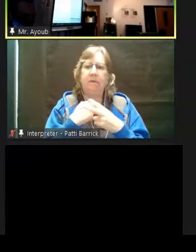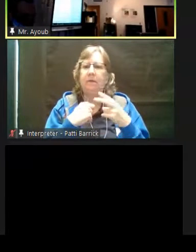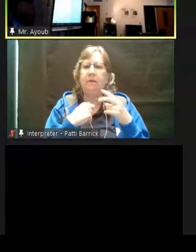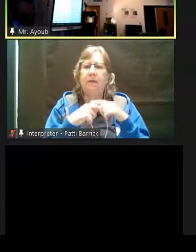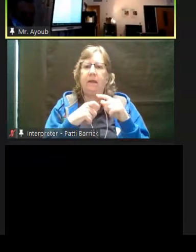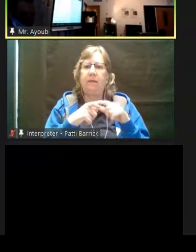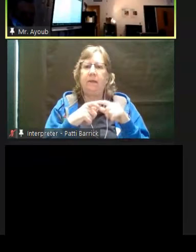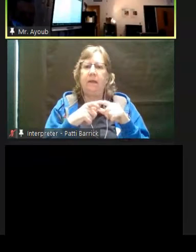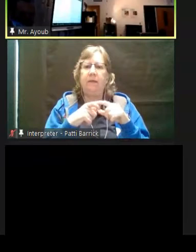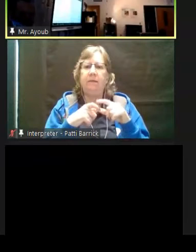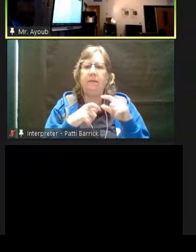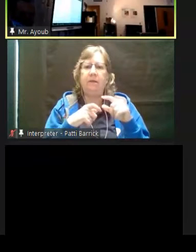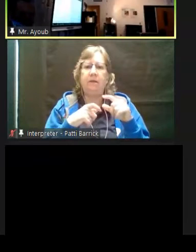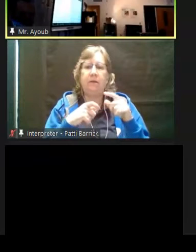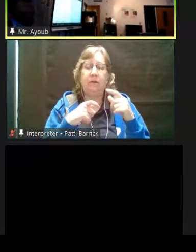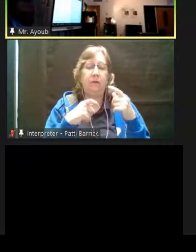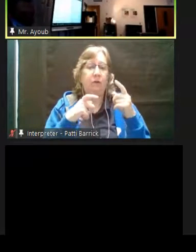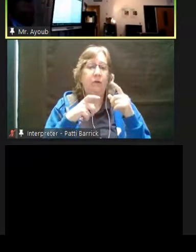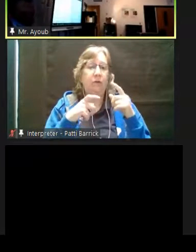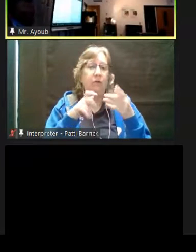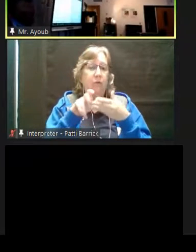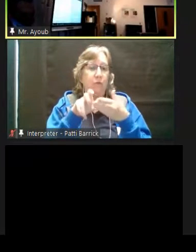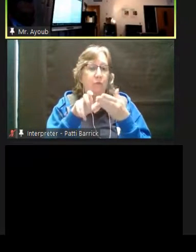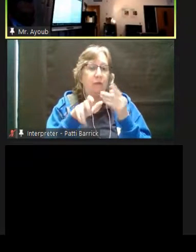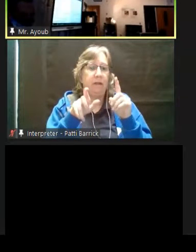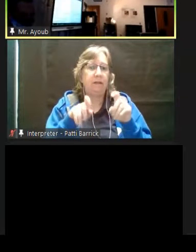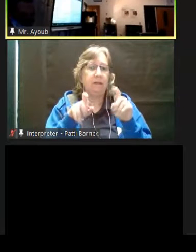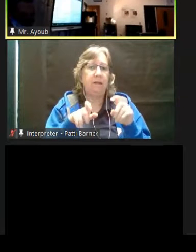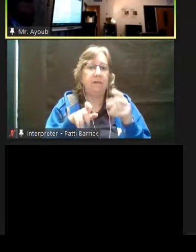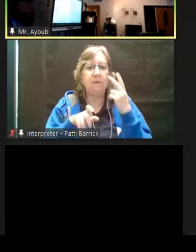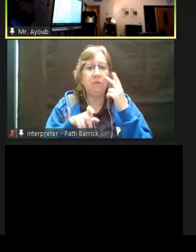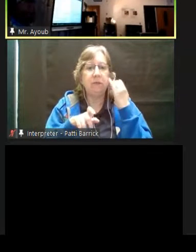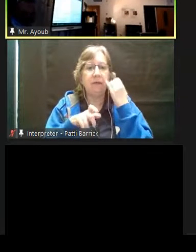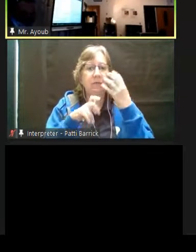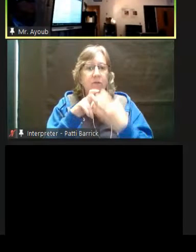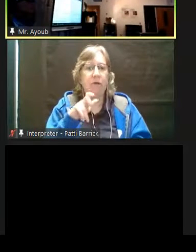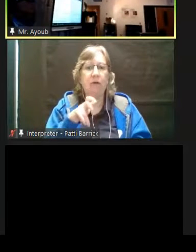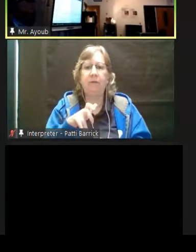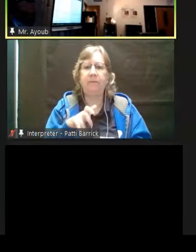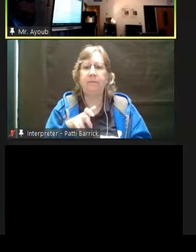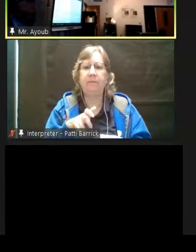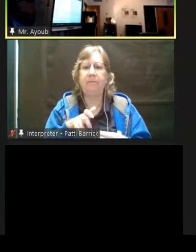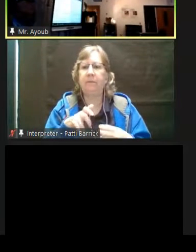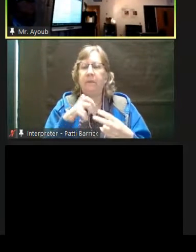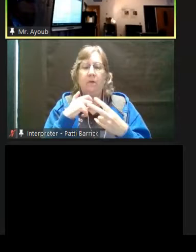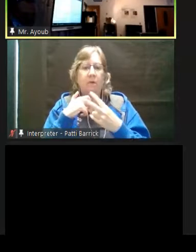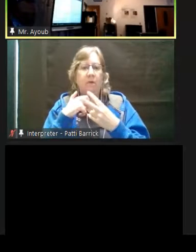And then I'm gonna run my test again. See if I got rid of that one. So if you're at home, File,